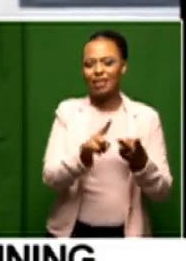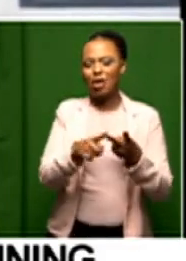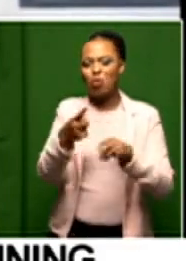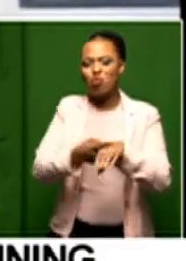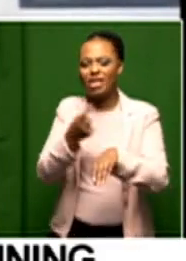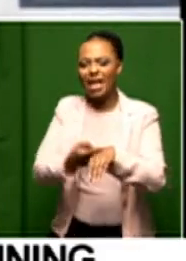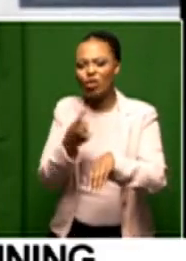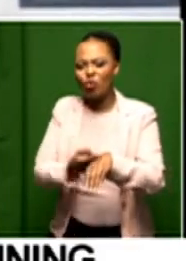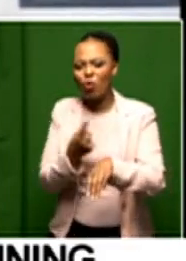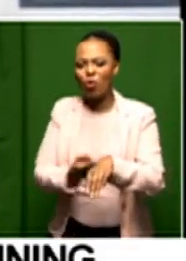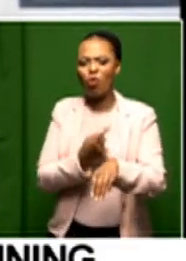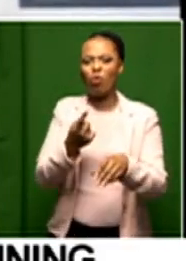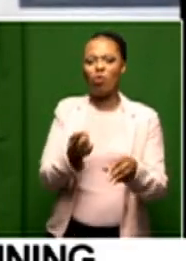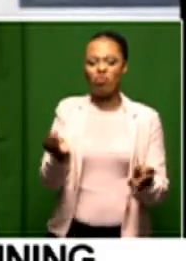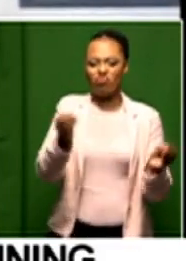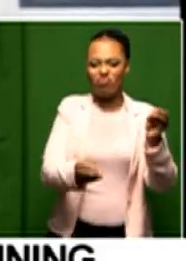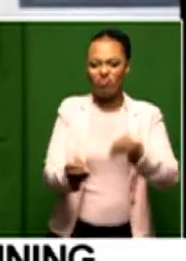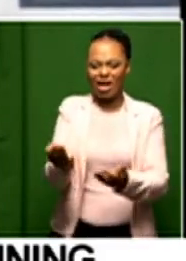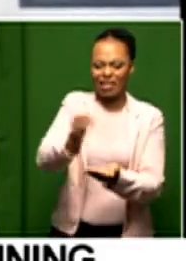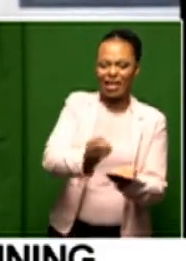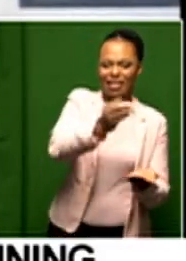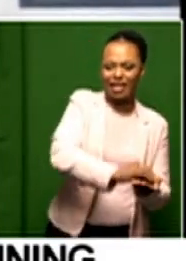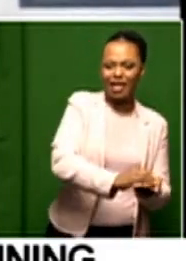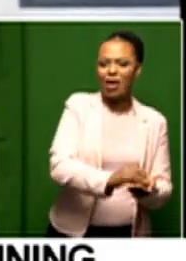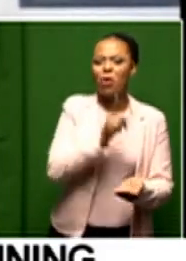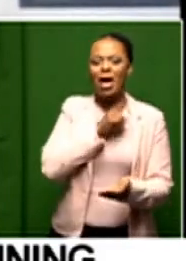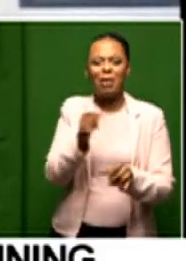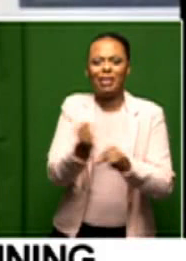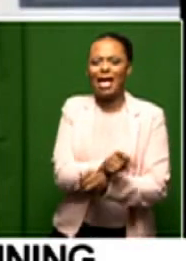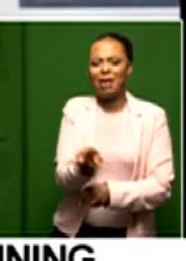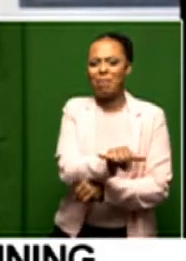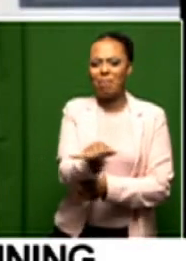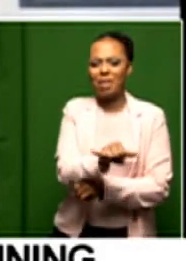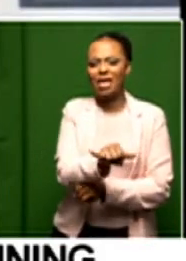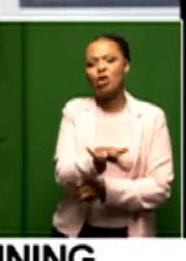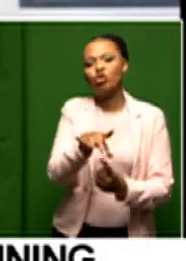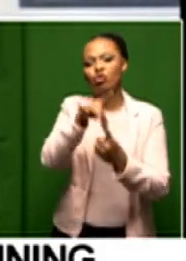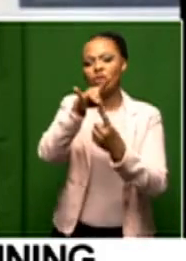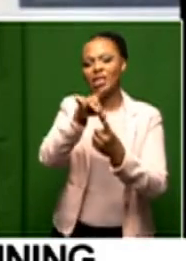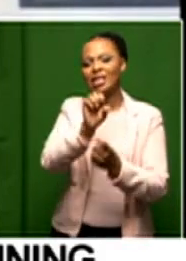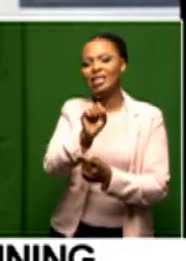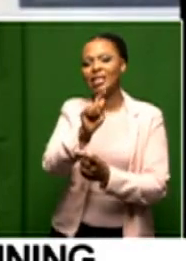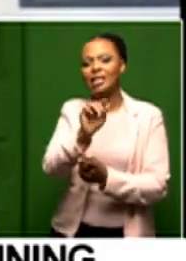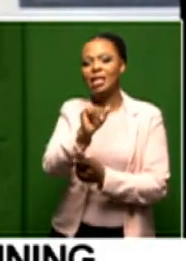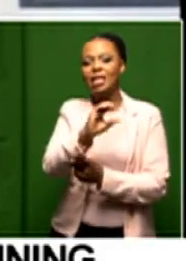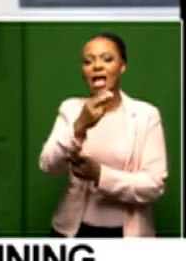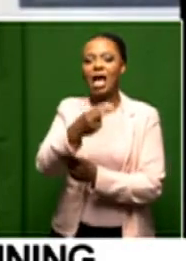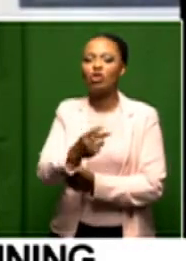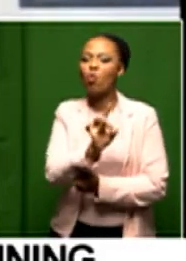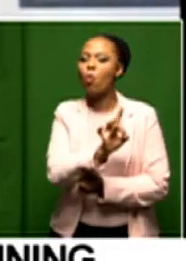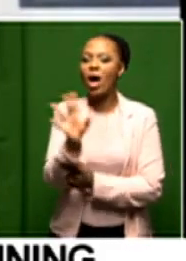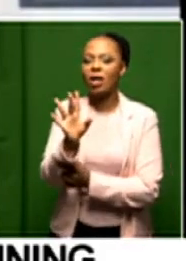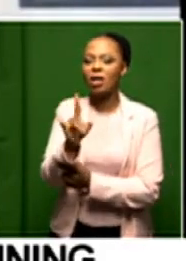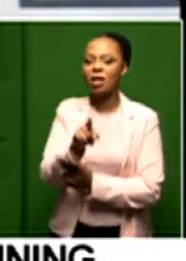potatoes and something else, because those in essence are the same thing. So choose one starch, lots of vegetables, and then obviously